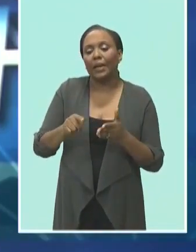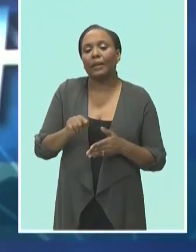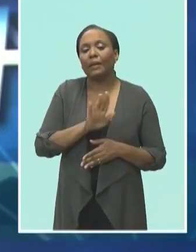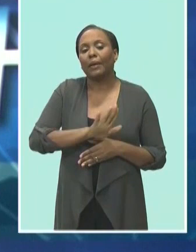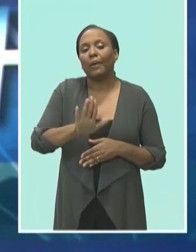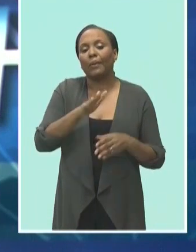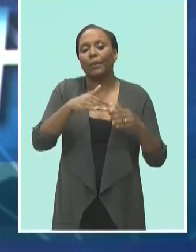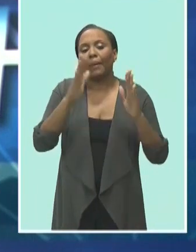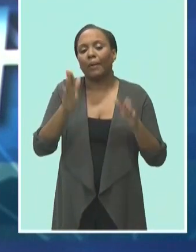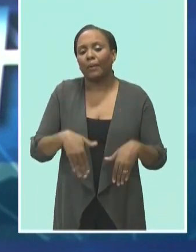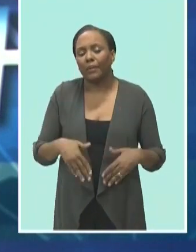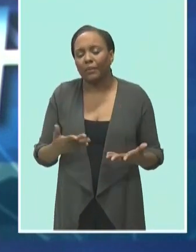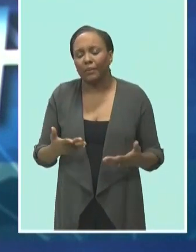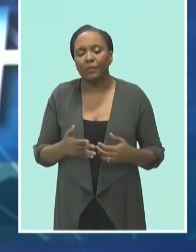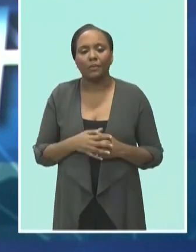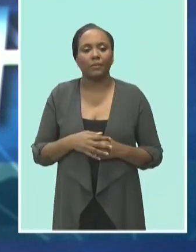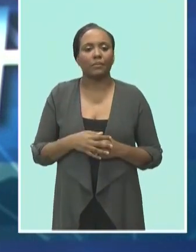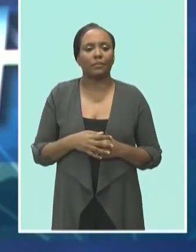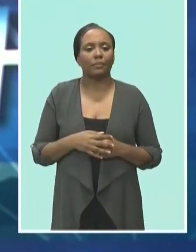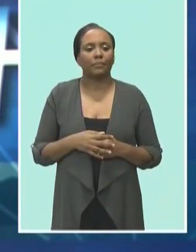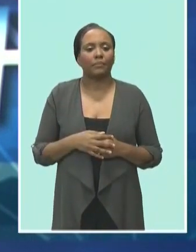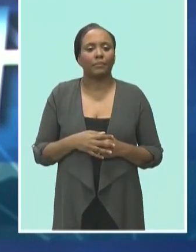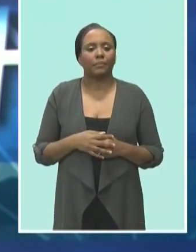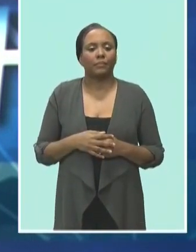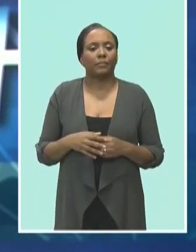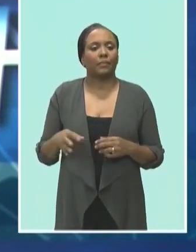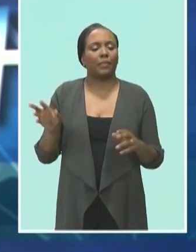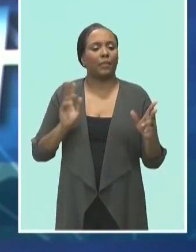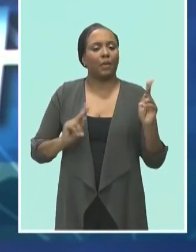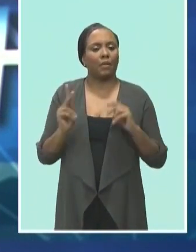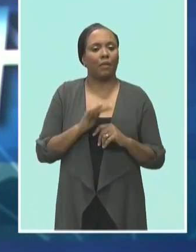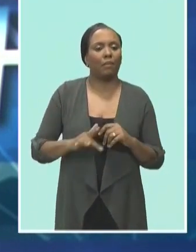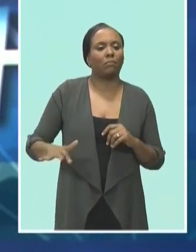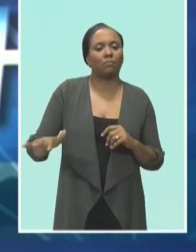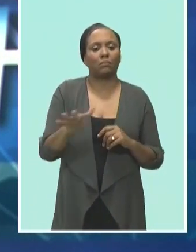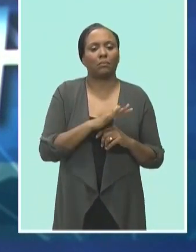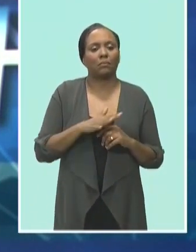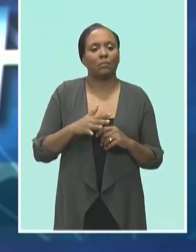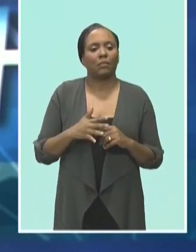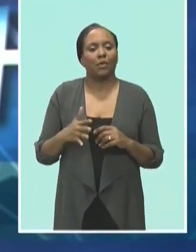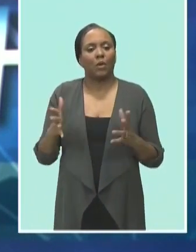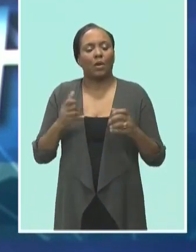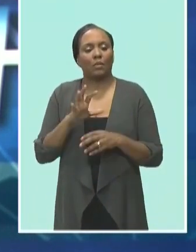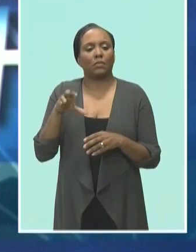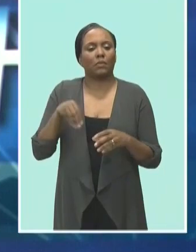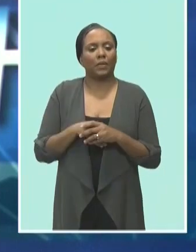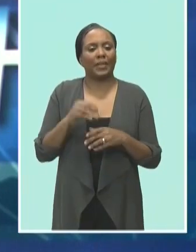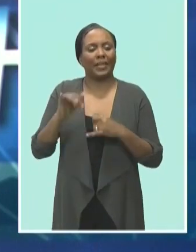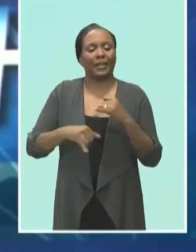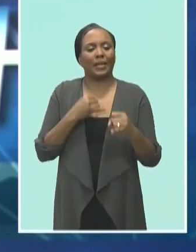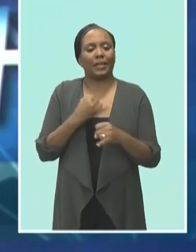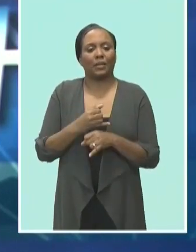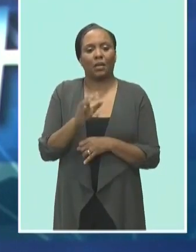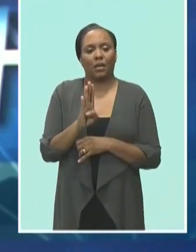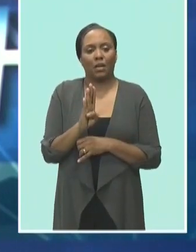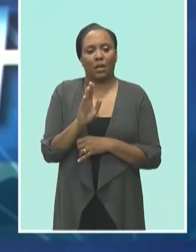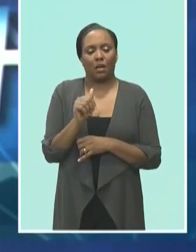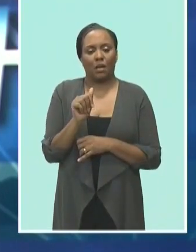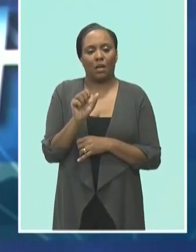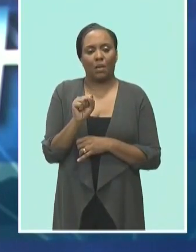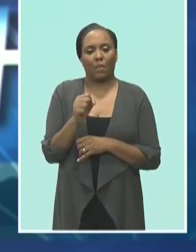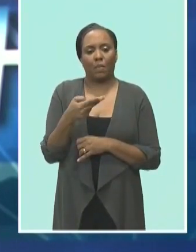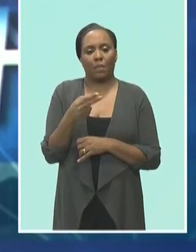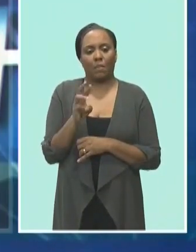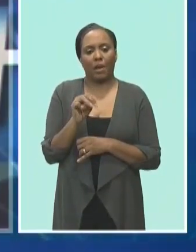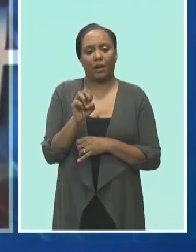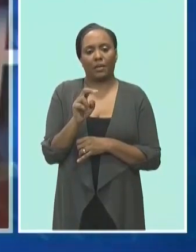Artists from 5 countries have joined the cast of local entertainers vying to win the international Bashment Soca Monarch competition.